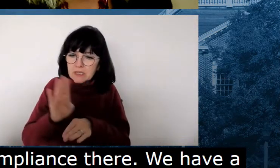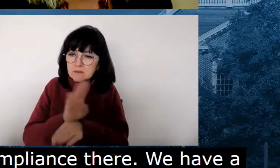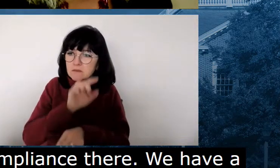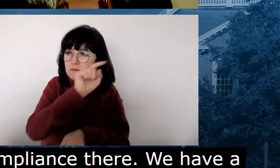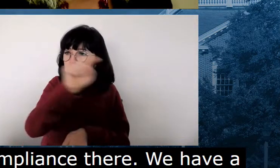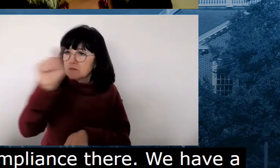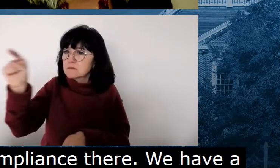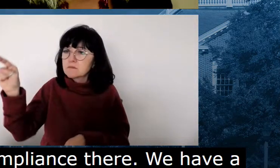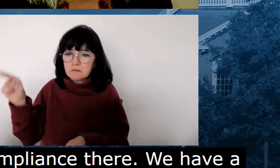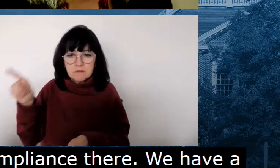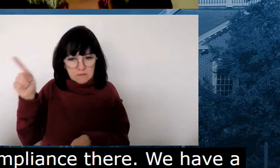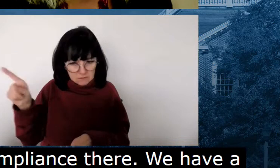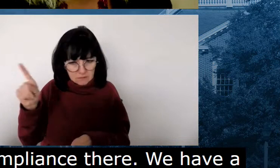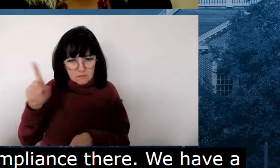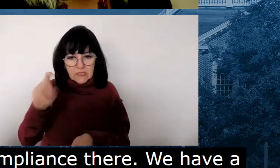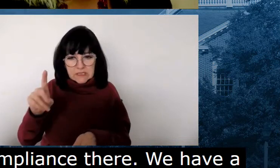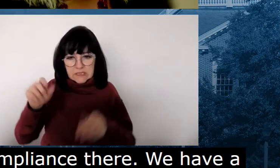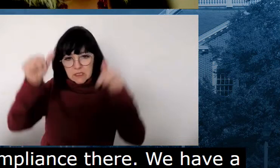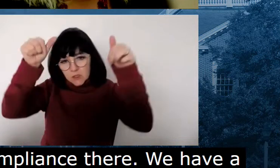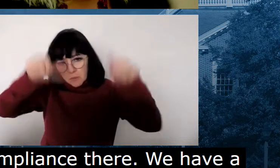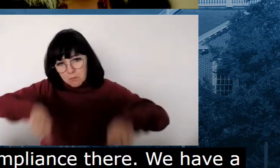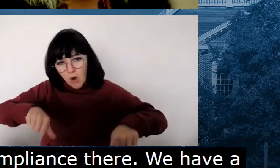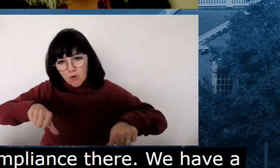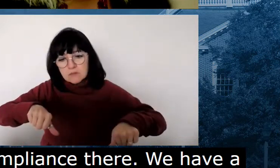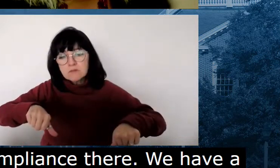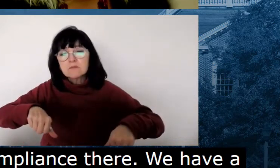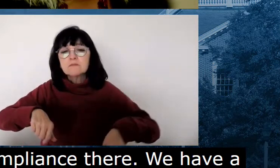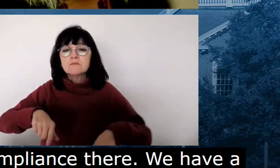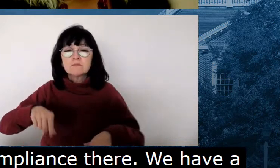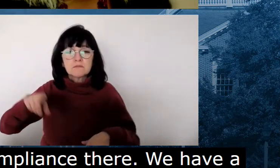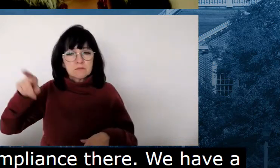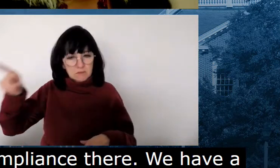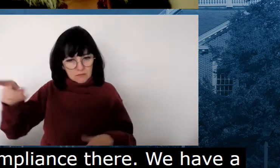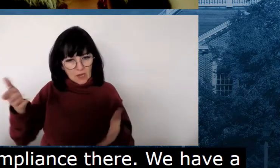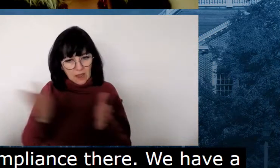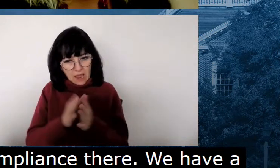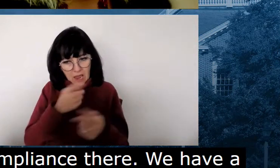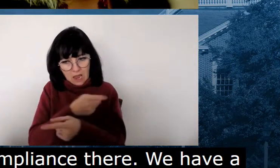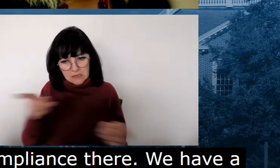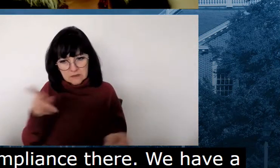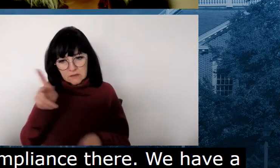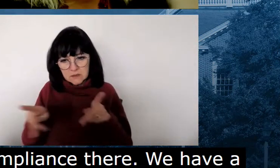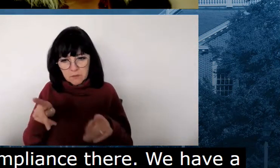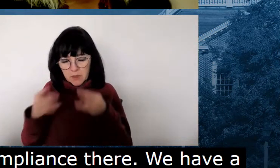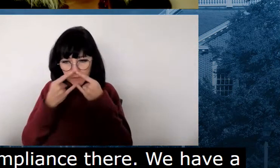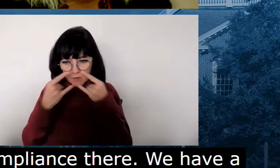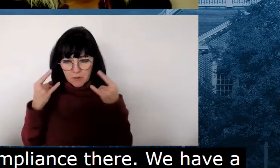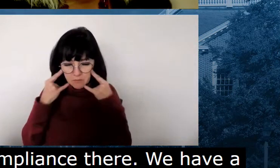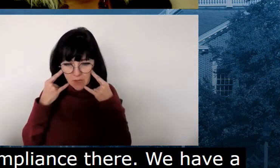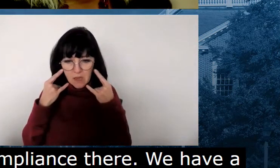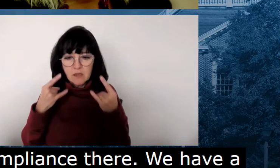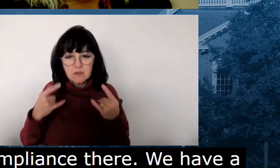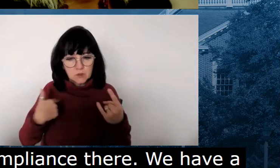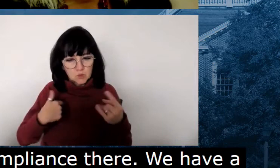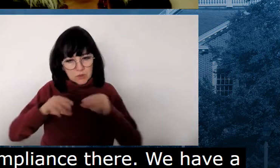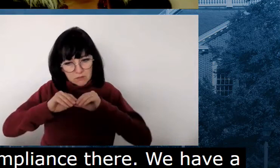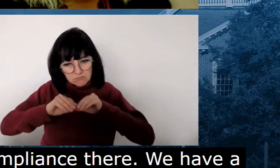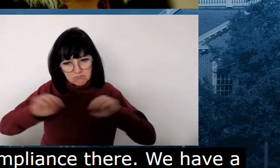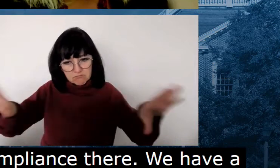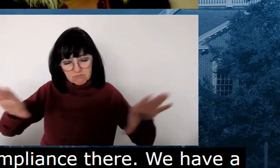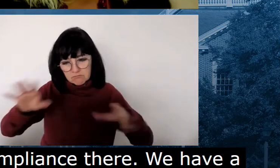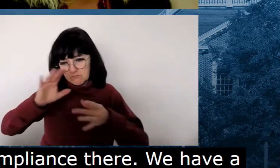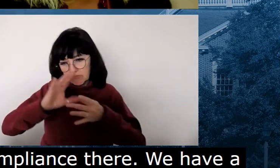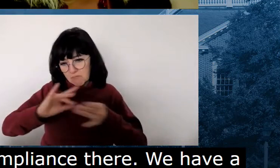in their business establishments, and we support that. We're getting the message out to encourage people to wear a mask.